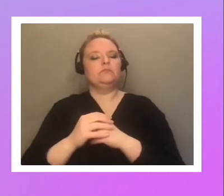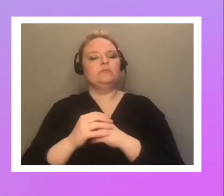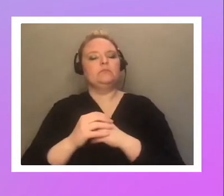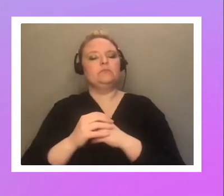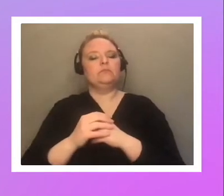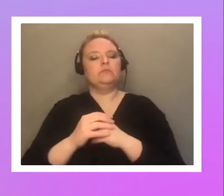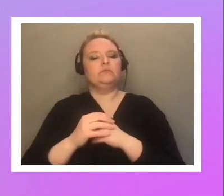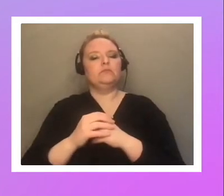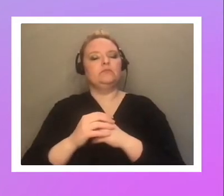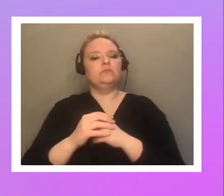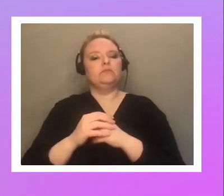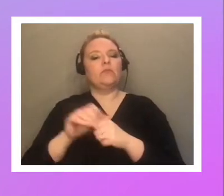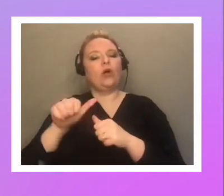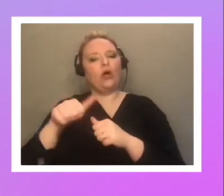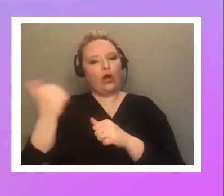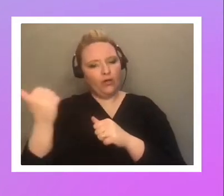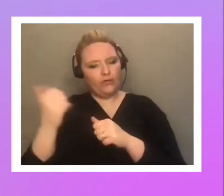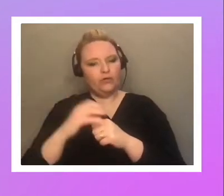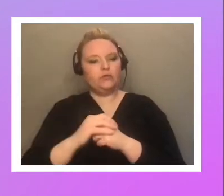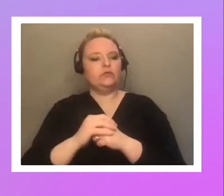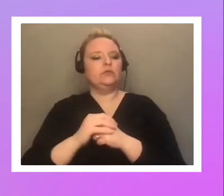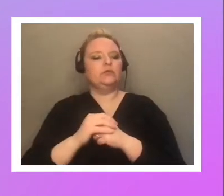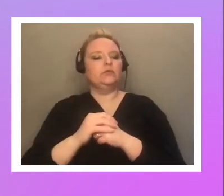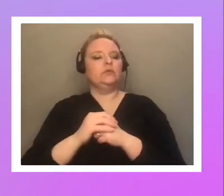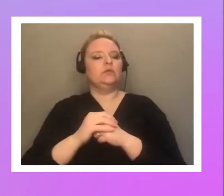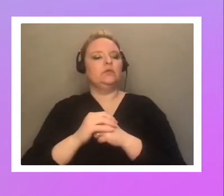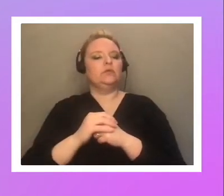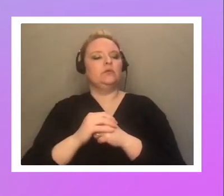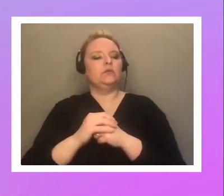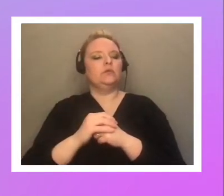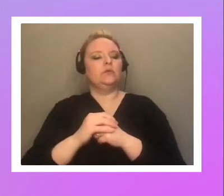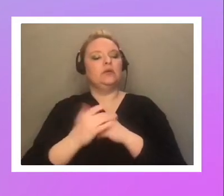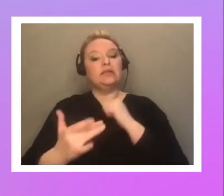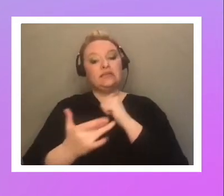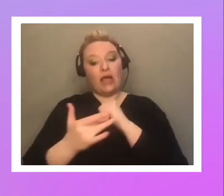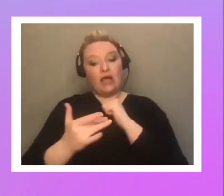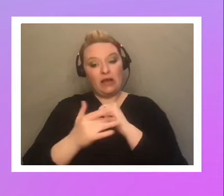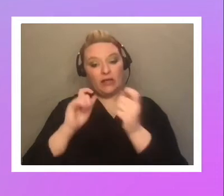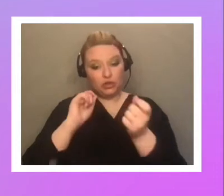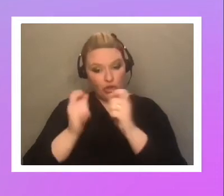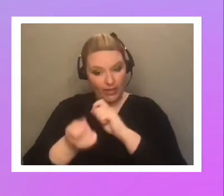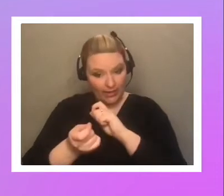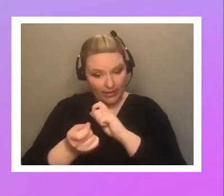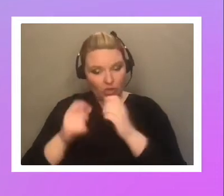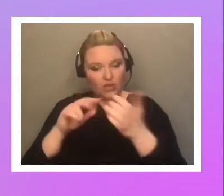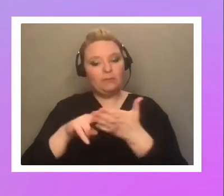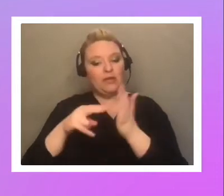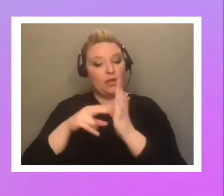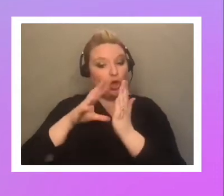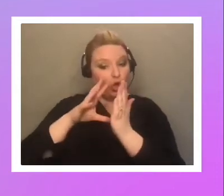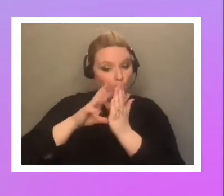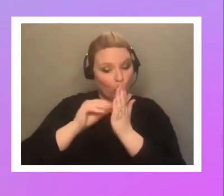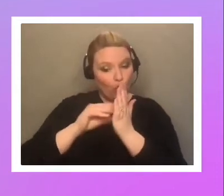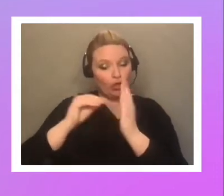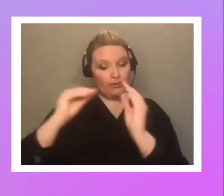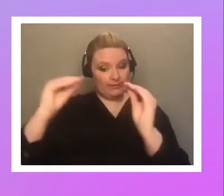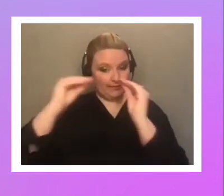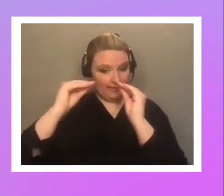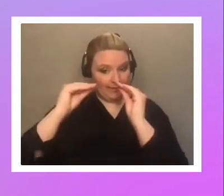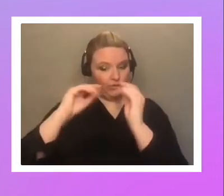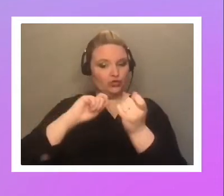that since technology changes, learning and education about accessibility should